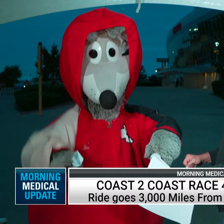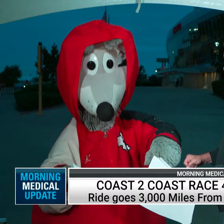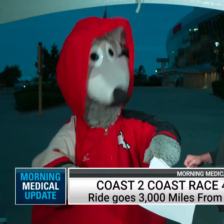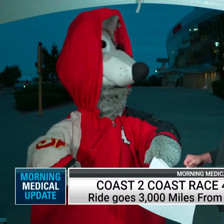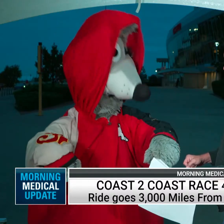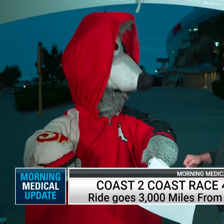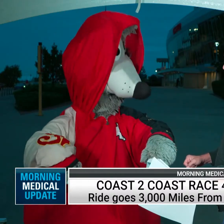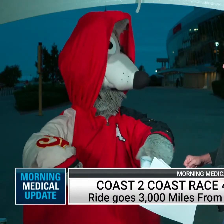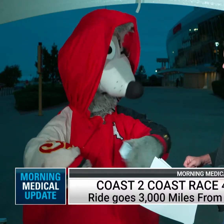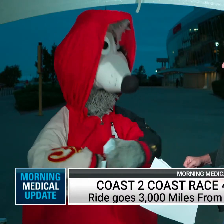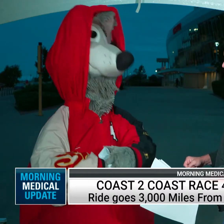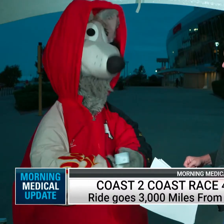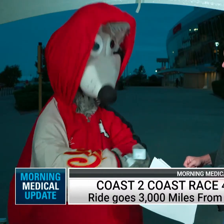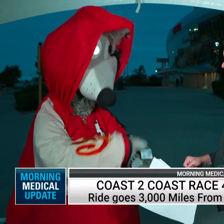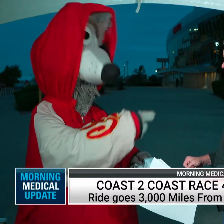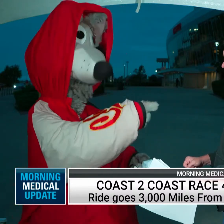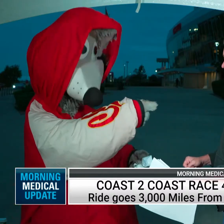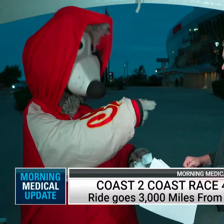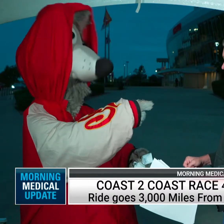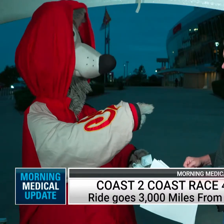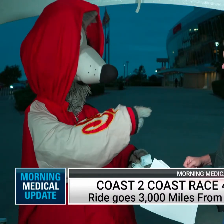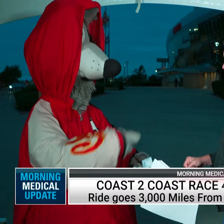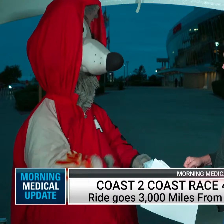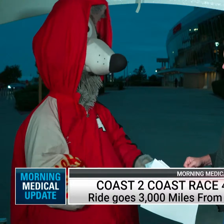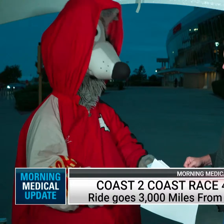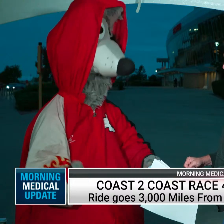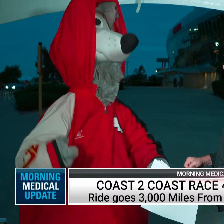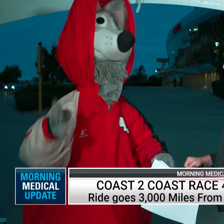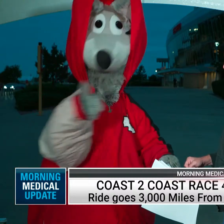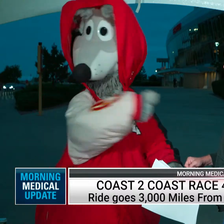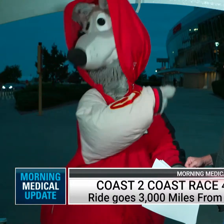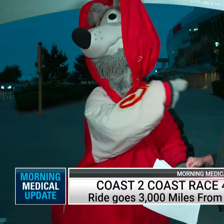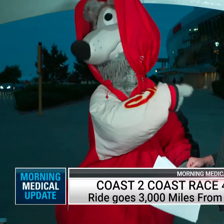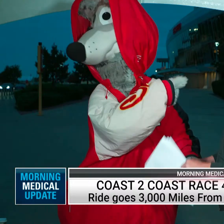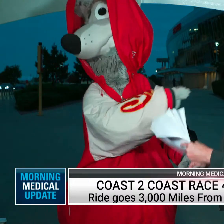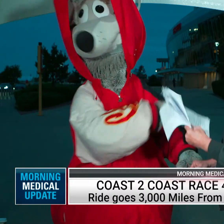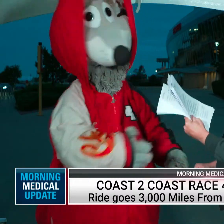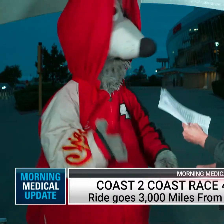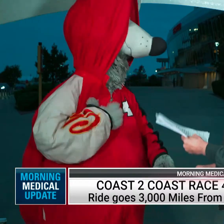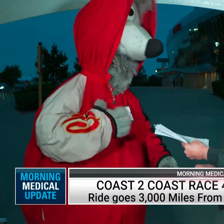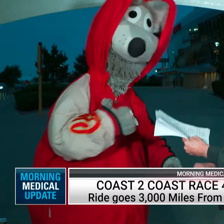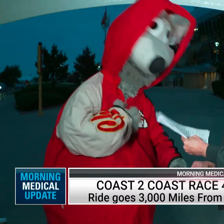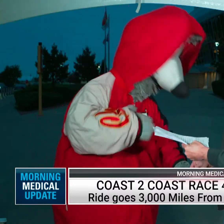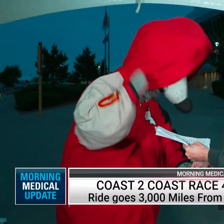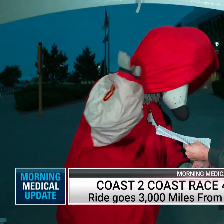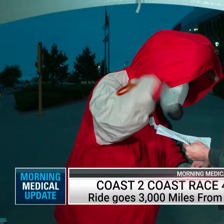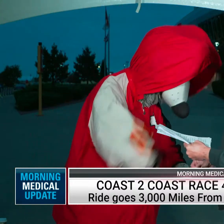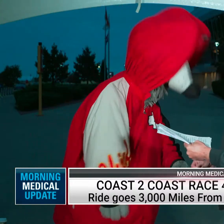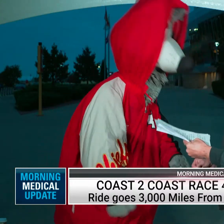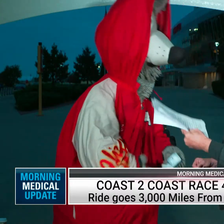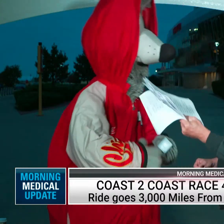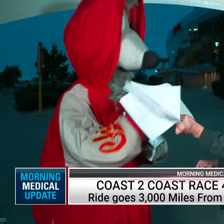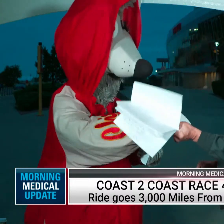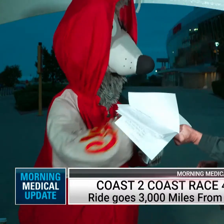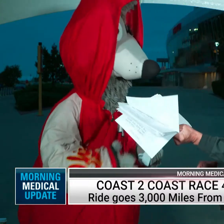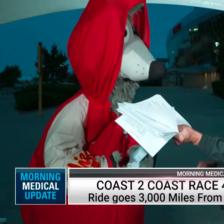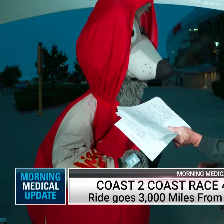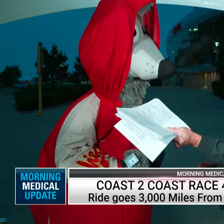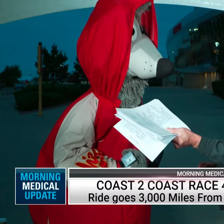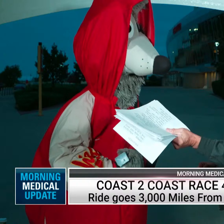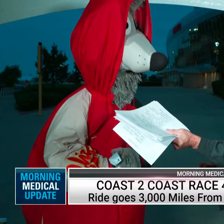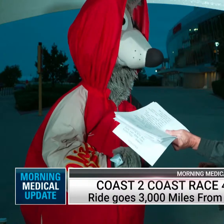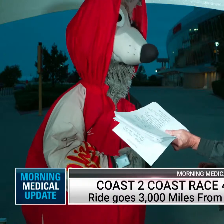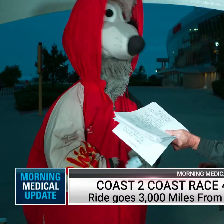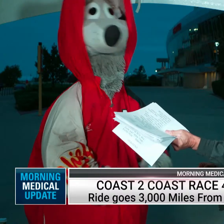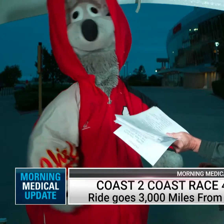with. That'd be a little easier to get to New York City with, wouldn't it? So your thoughts on